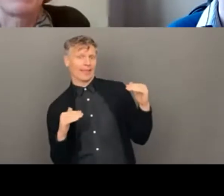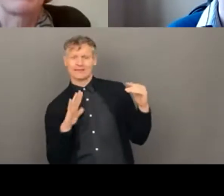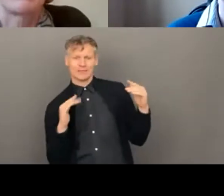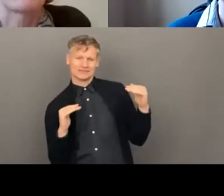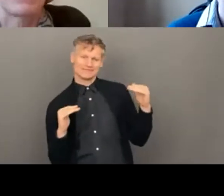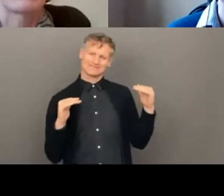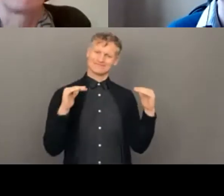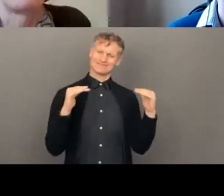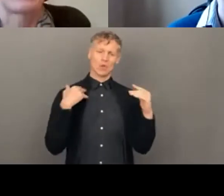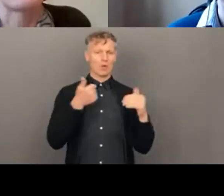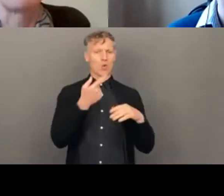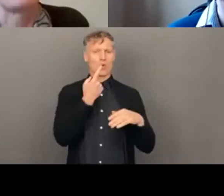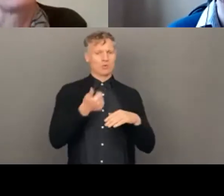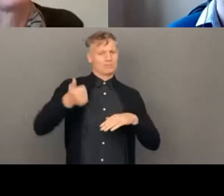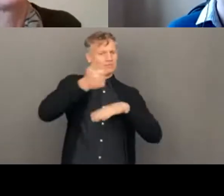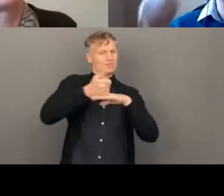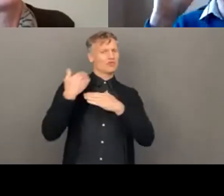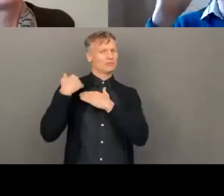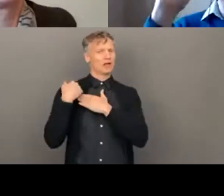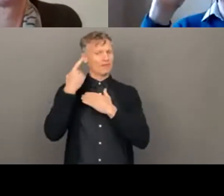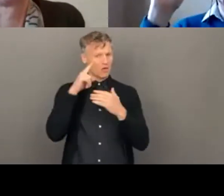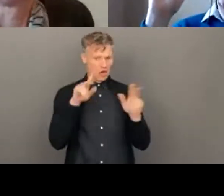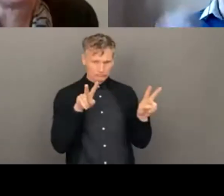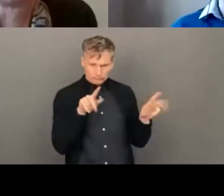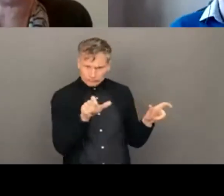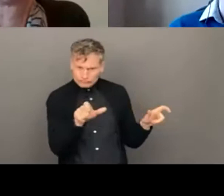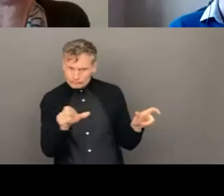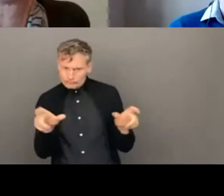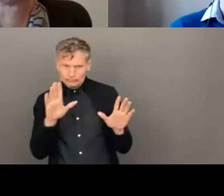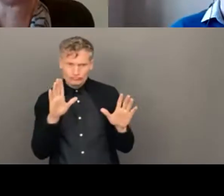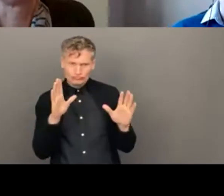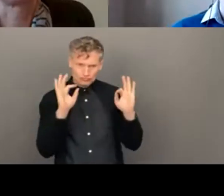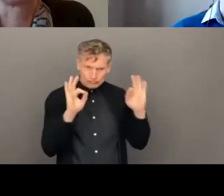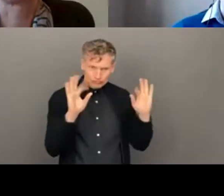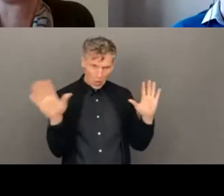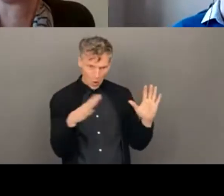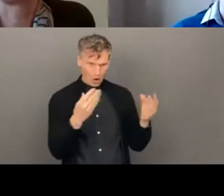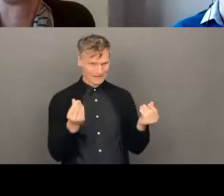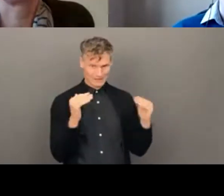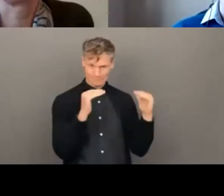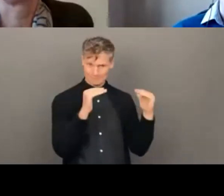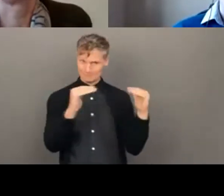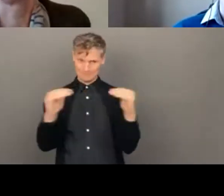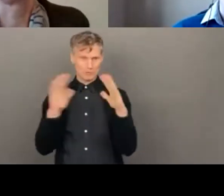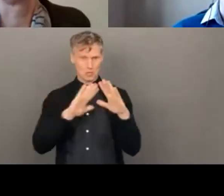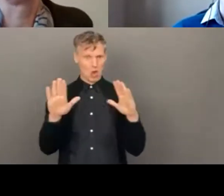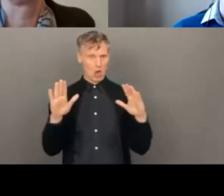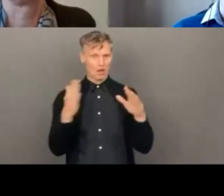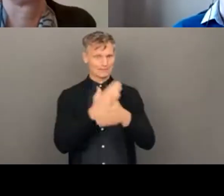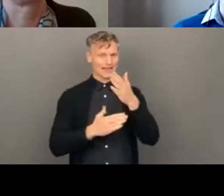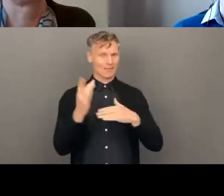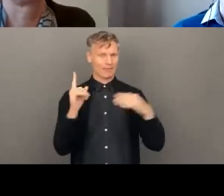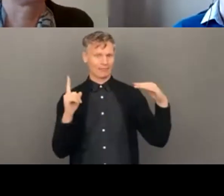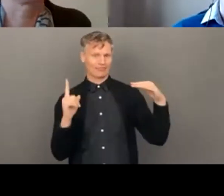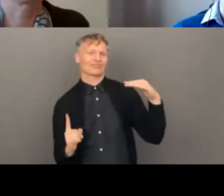my advice. Thanks. Thanks, Mario. I'm just going to bring back Brenda. Brenda, if you'd like